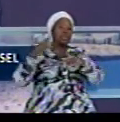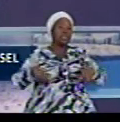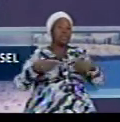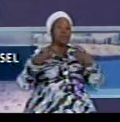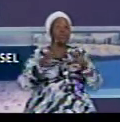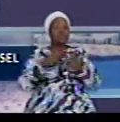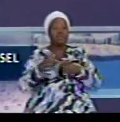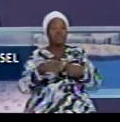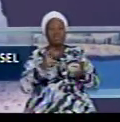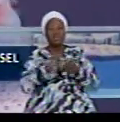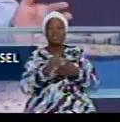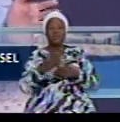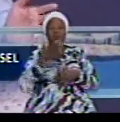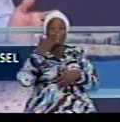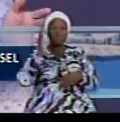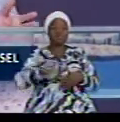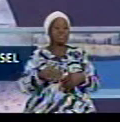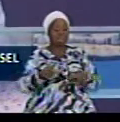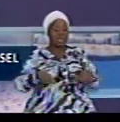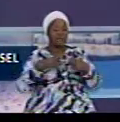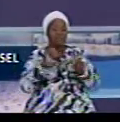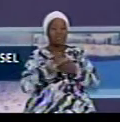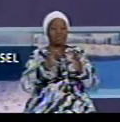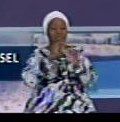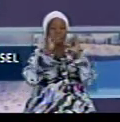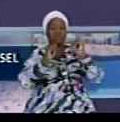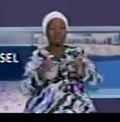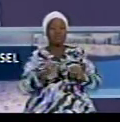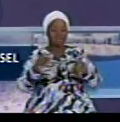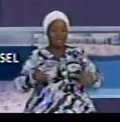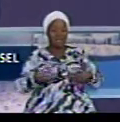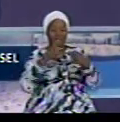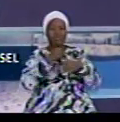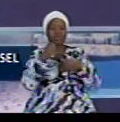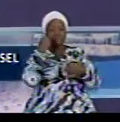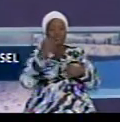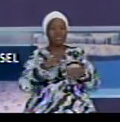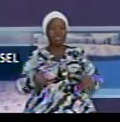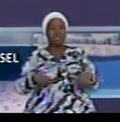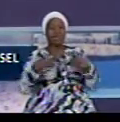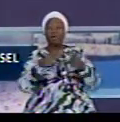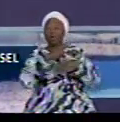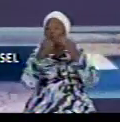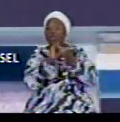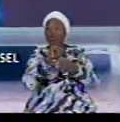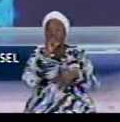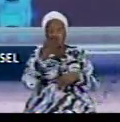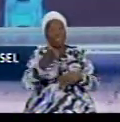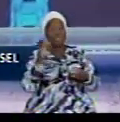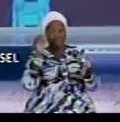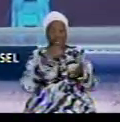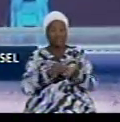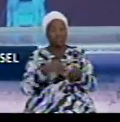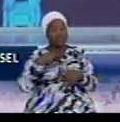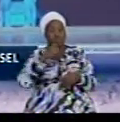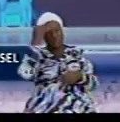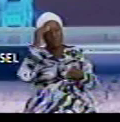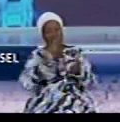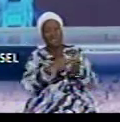the sensual life, the adulterous life, and the fornicating life, all that is no more there. Now we know